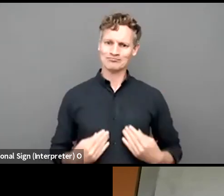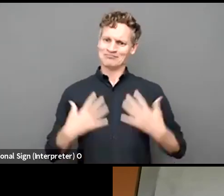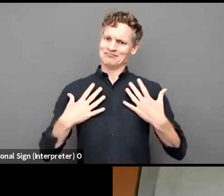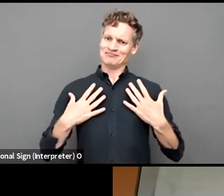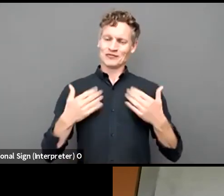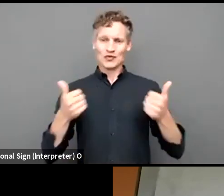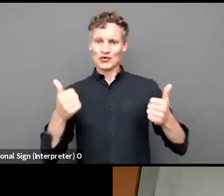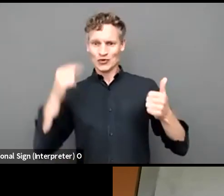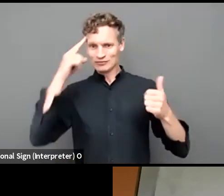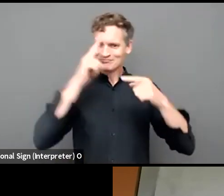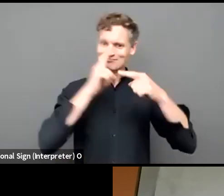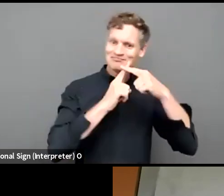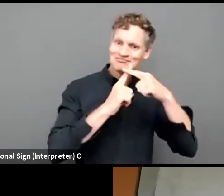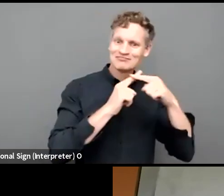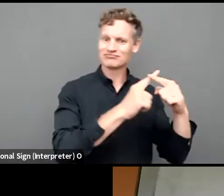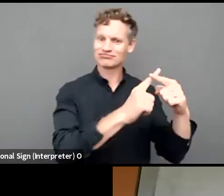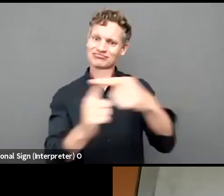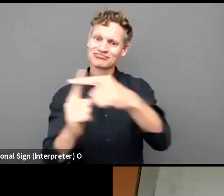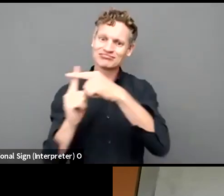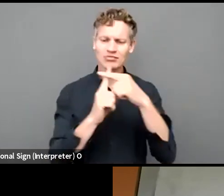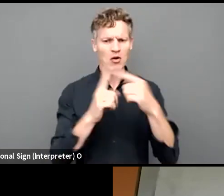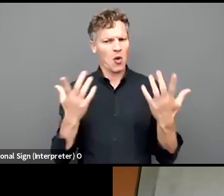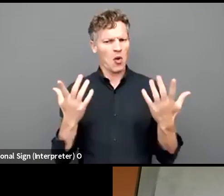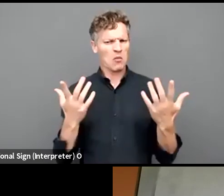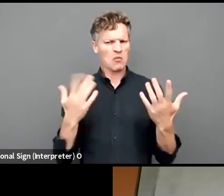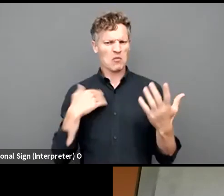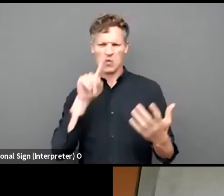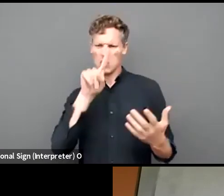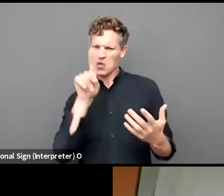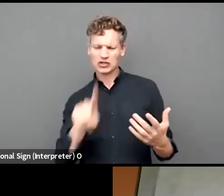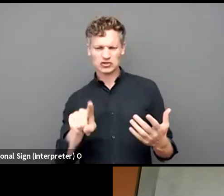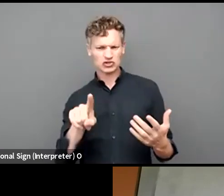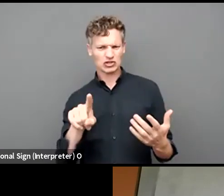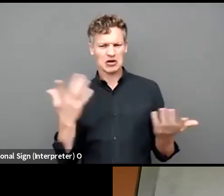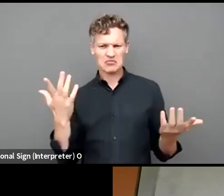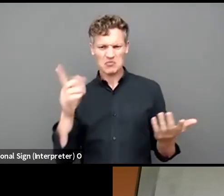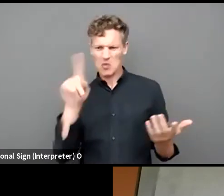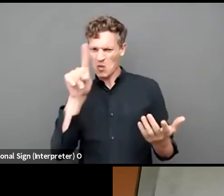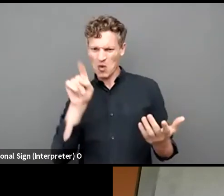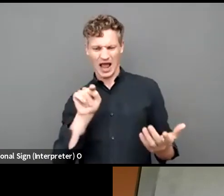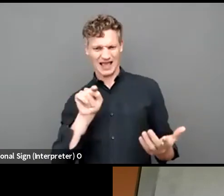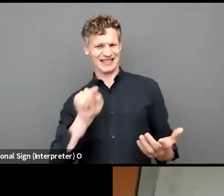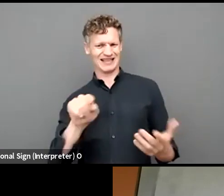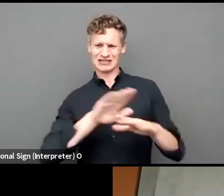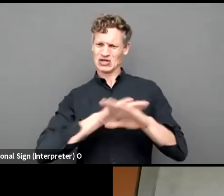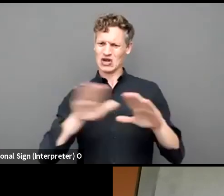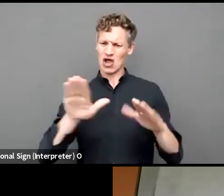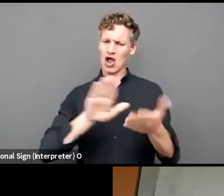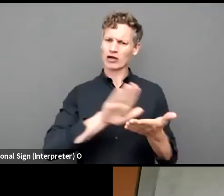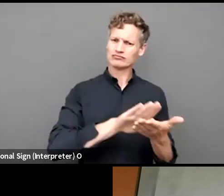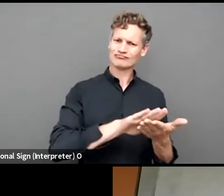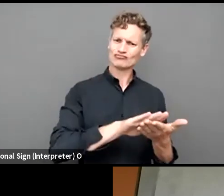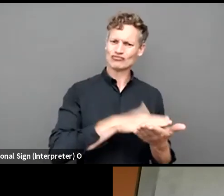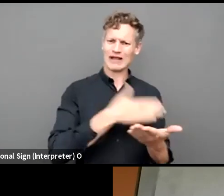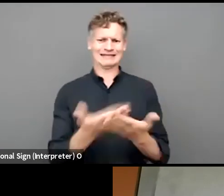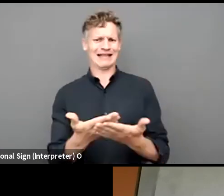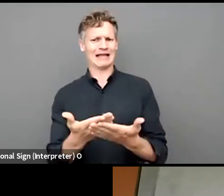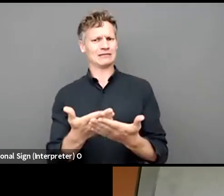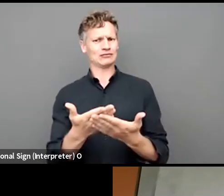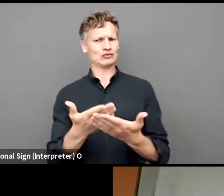business case has not translated into equal pay? And keep in mind, Kristin, that 99%